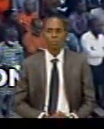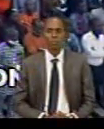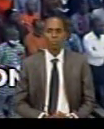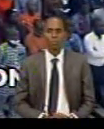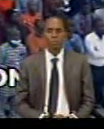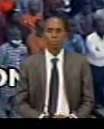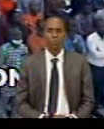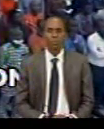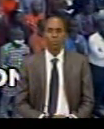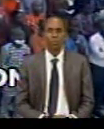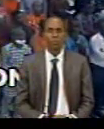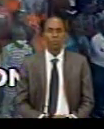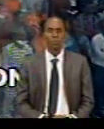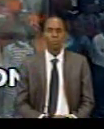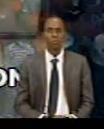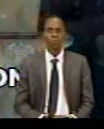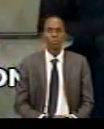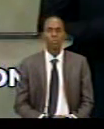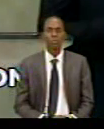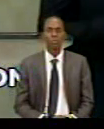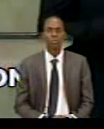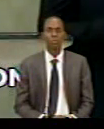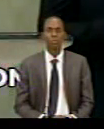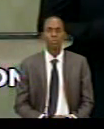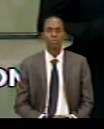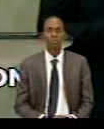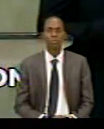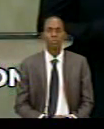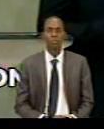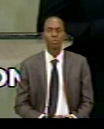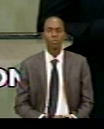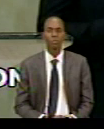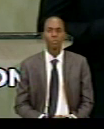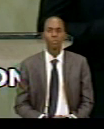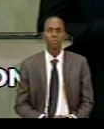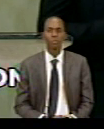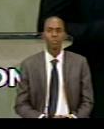172. When the roll is called up yonder.